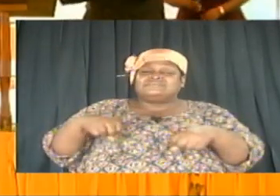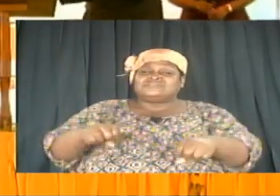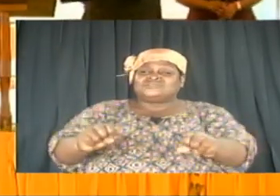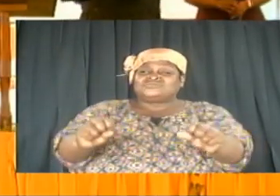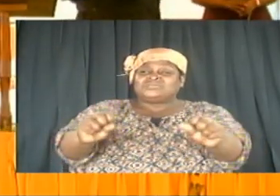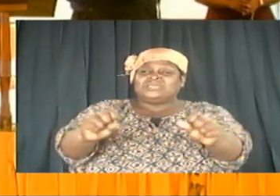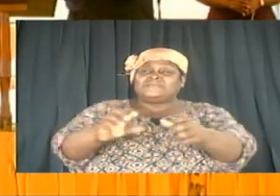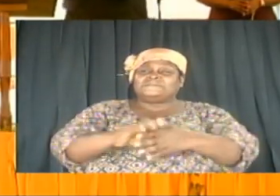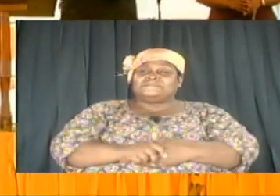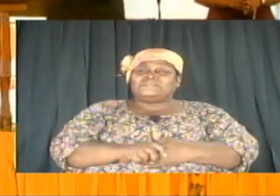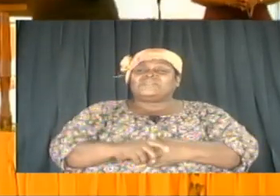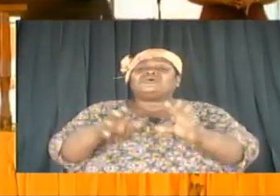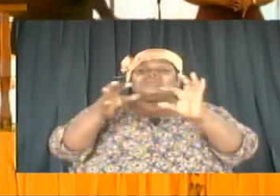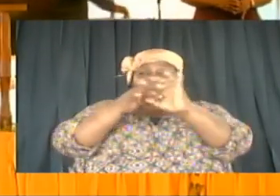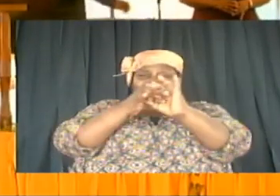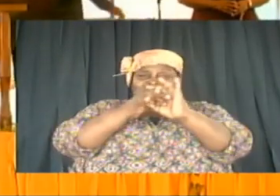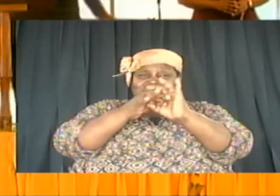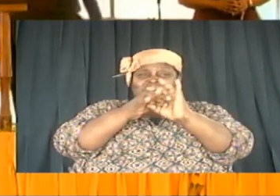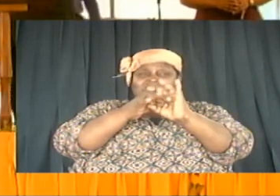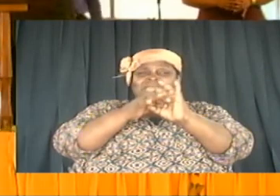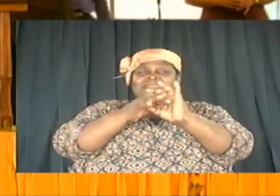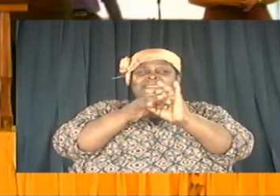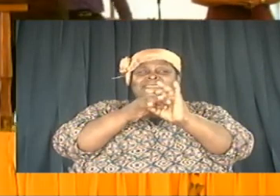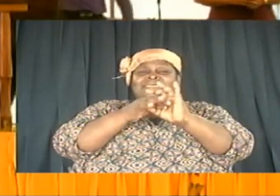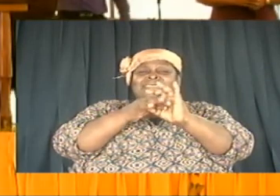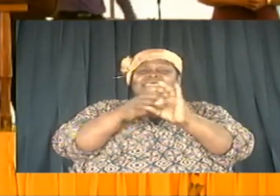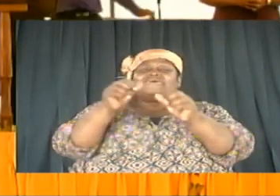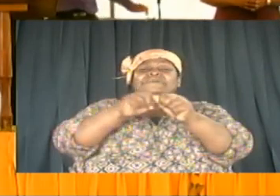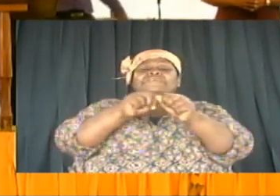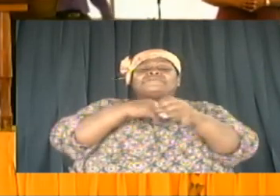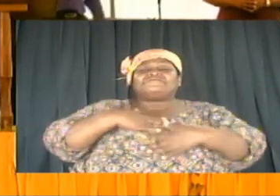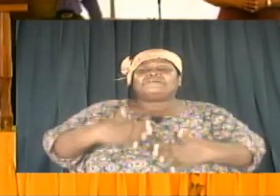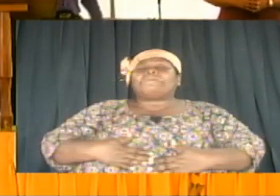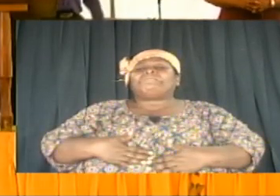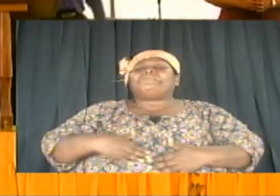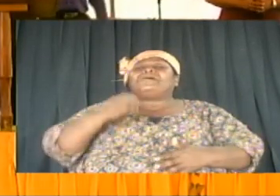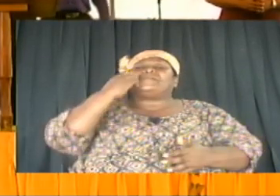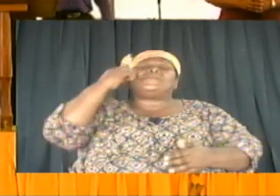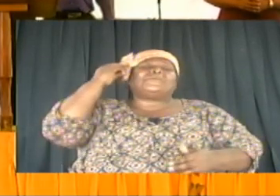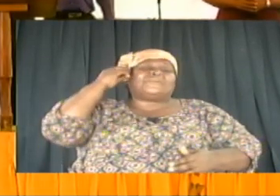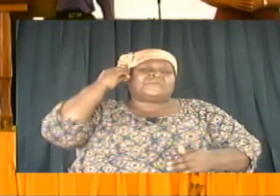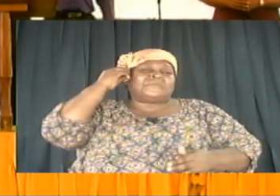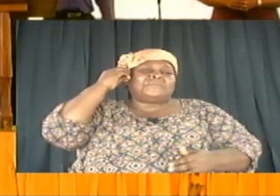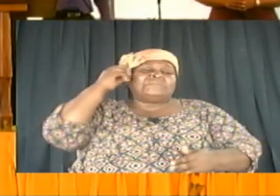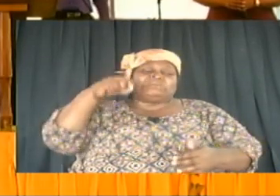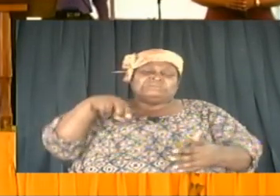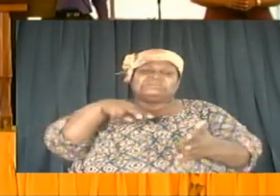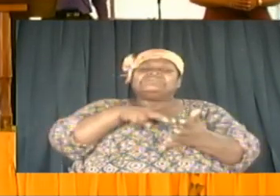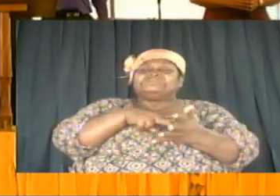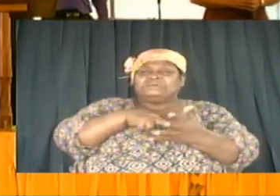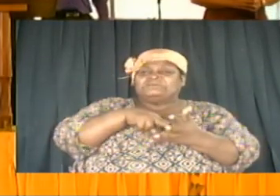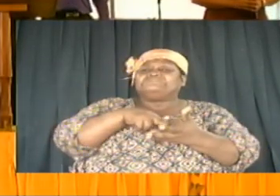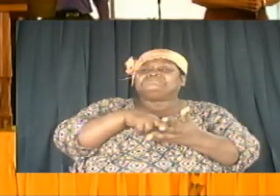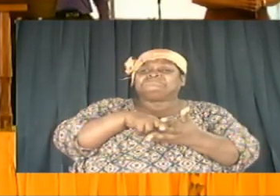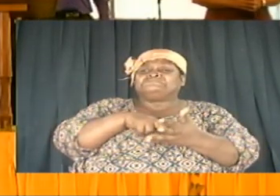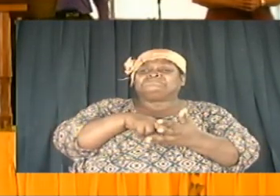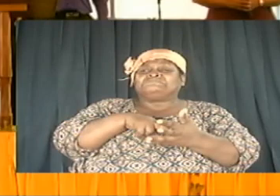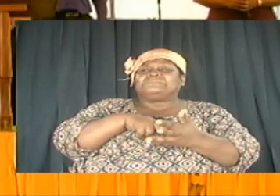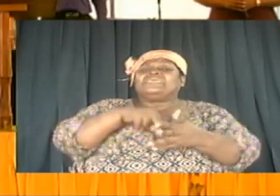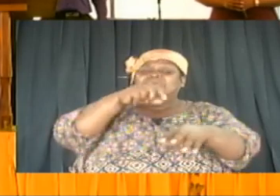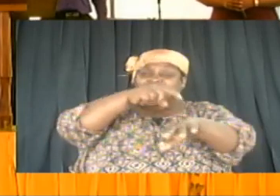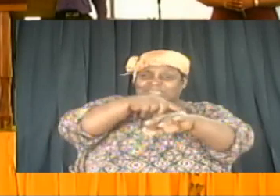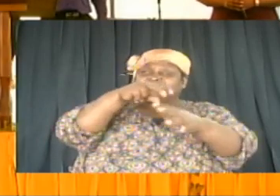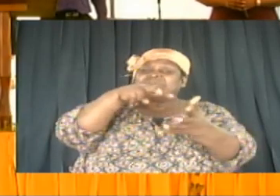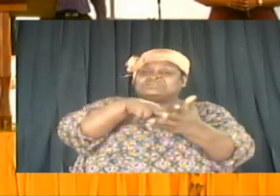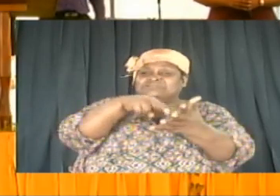we're going to join in. Everybody at home, this is time to stand. This is time to